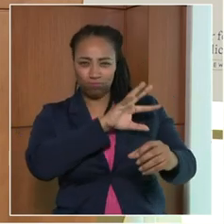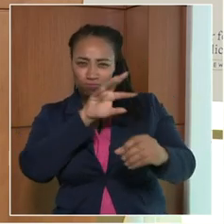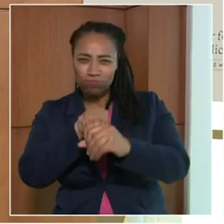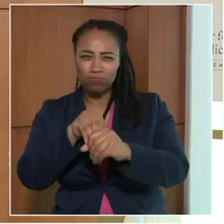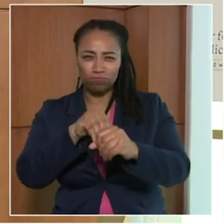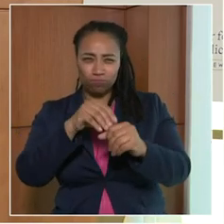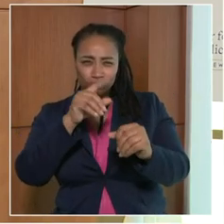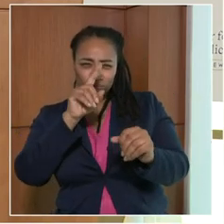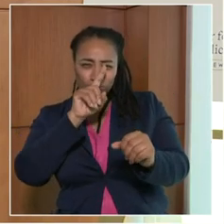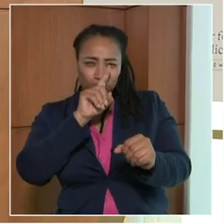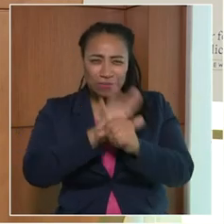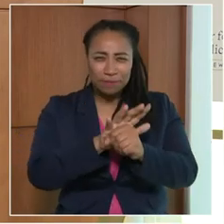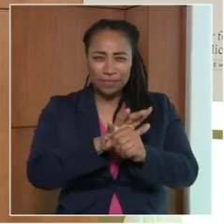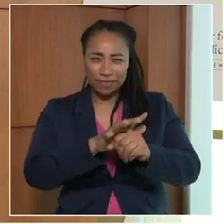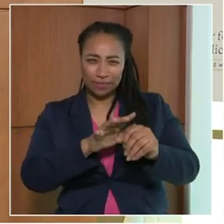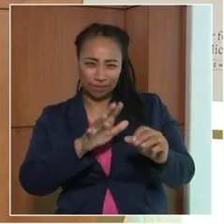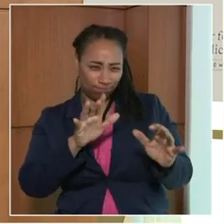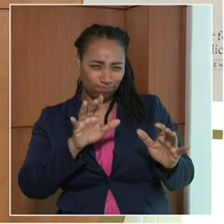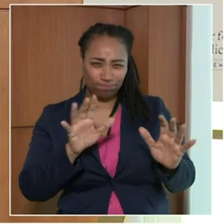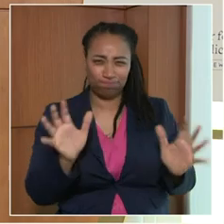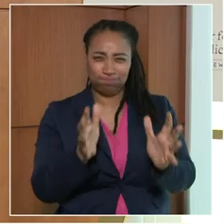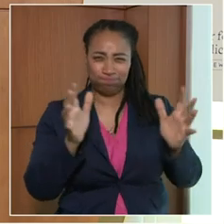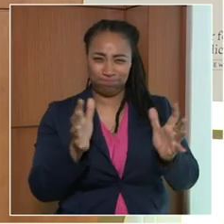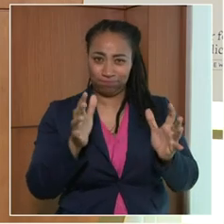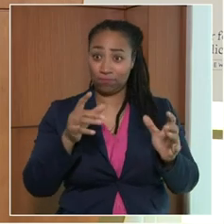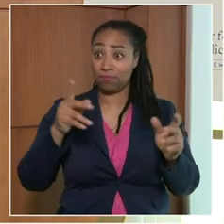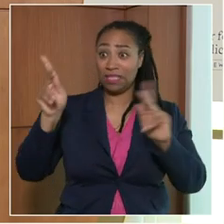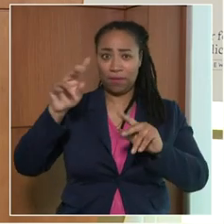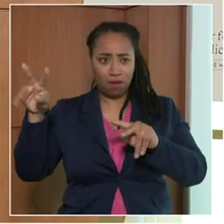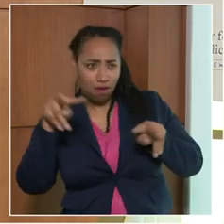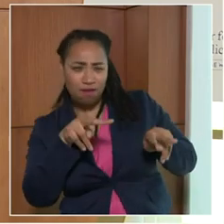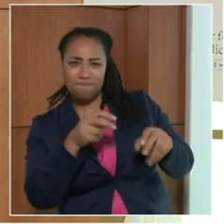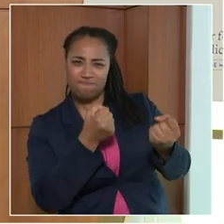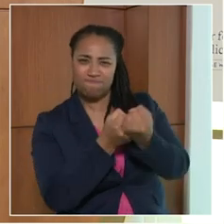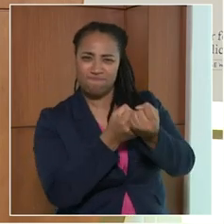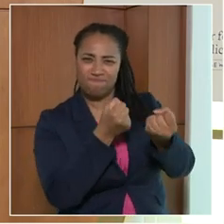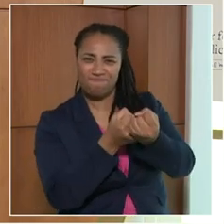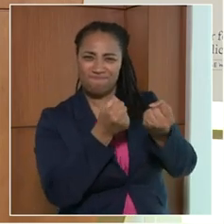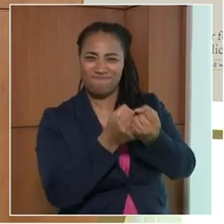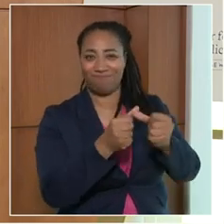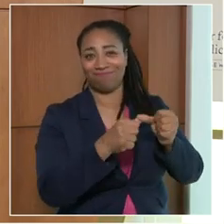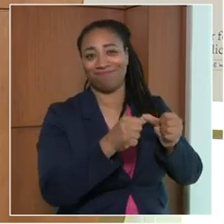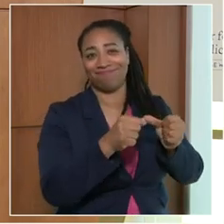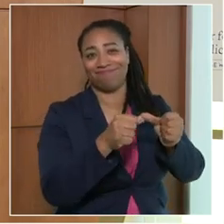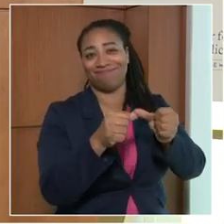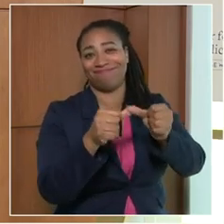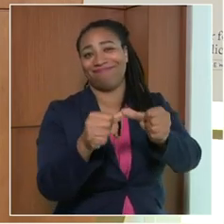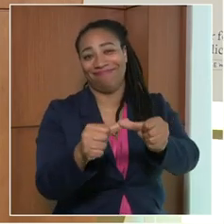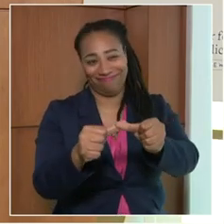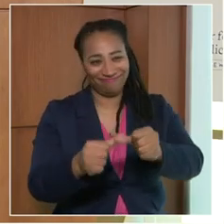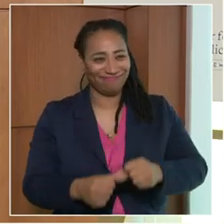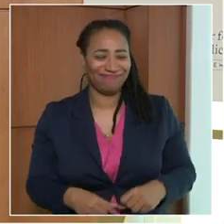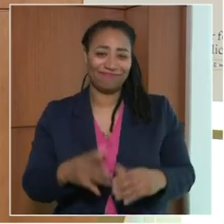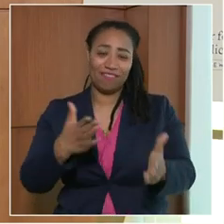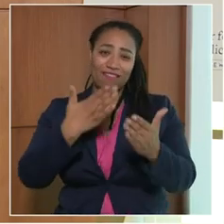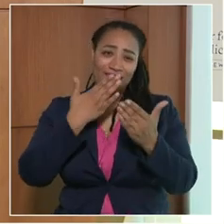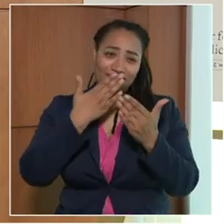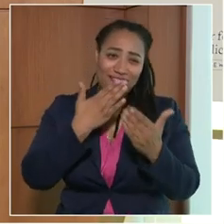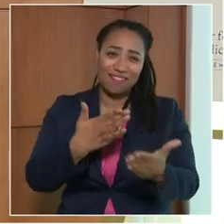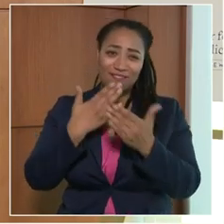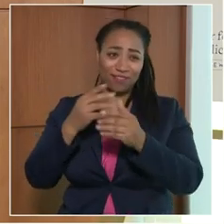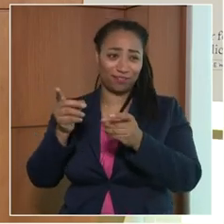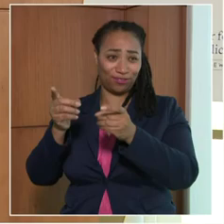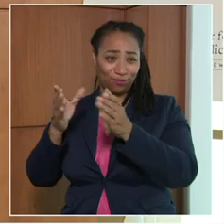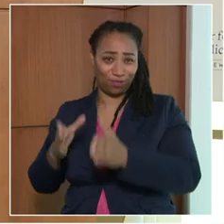young people. I'd like to take a moment to recognize and thank Dr. Natalie Halpy-Haddon and the incredible